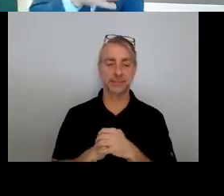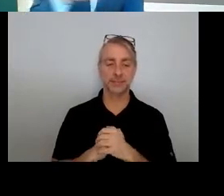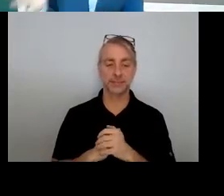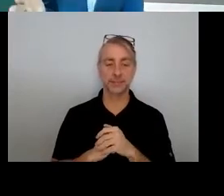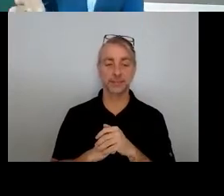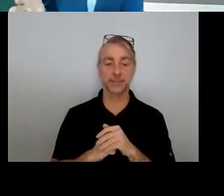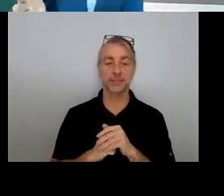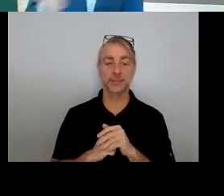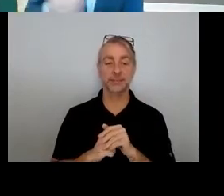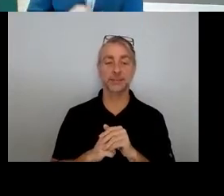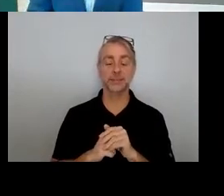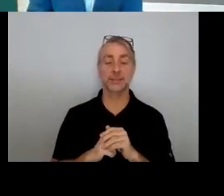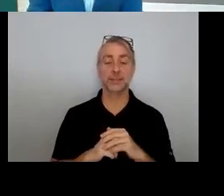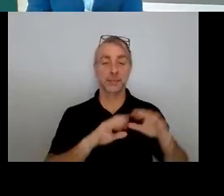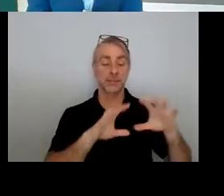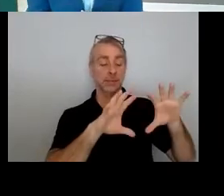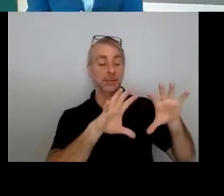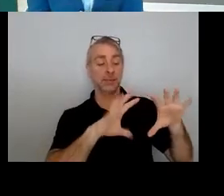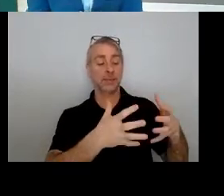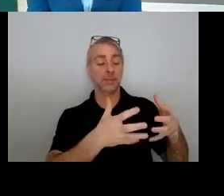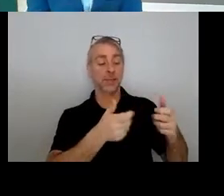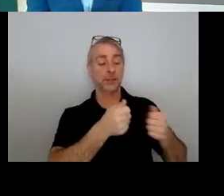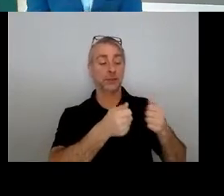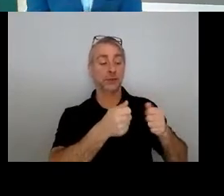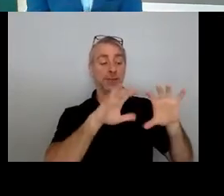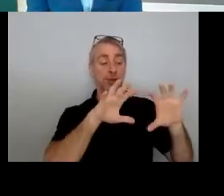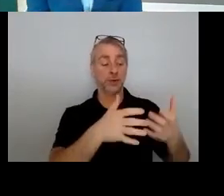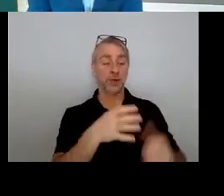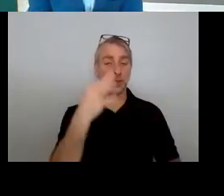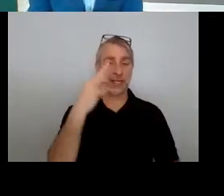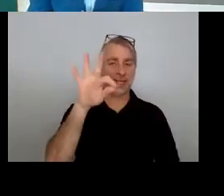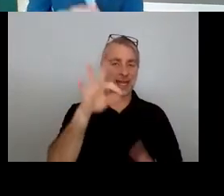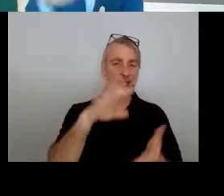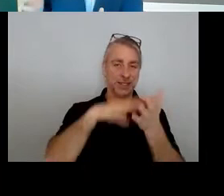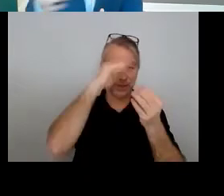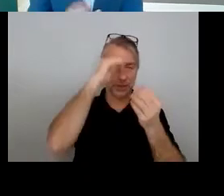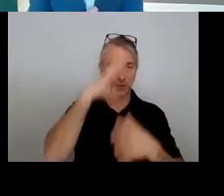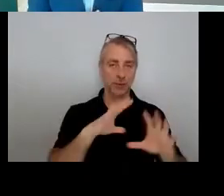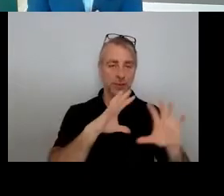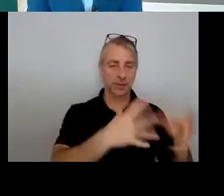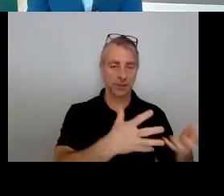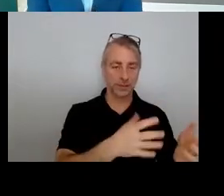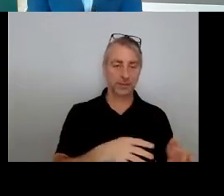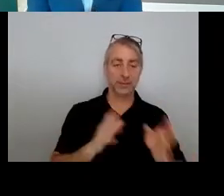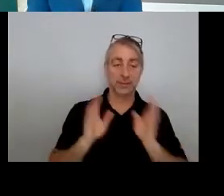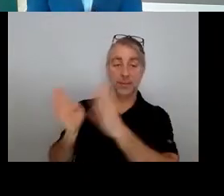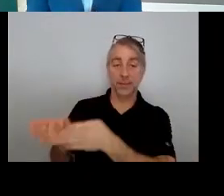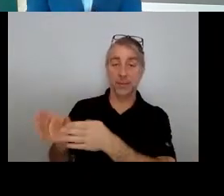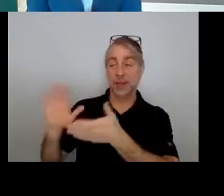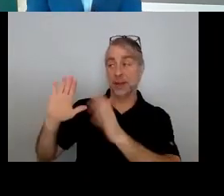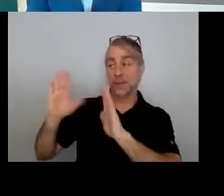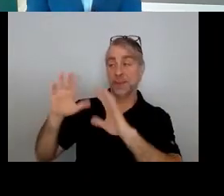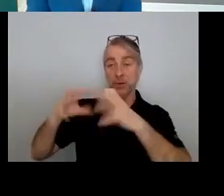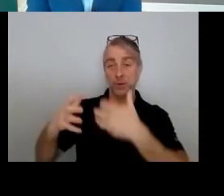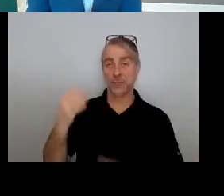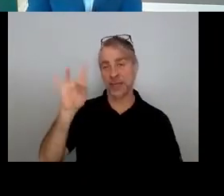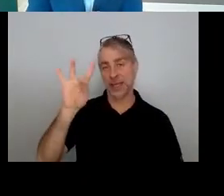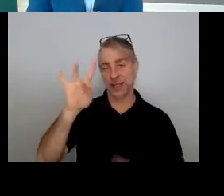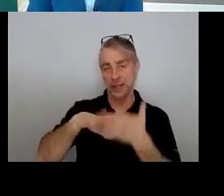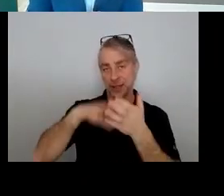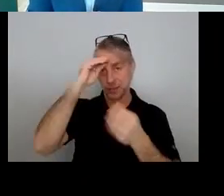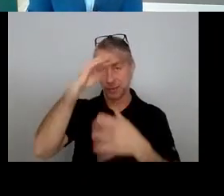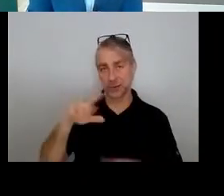example, there were 19 total students in the treatment group, 18 total students in the comparison